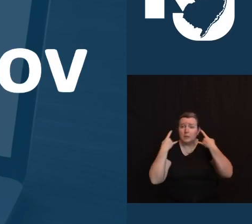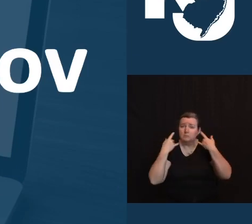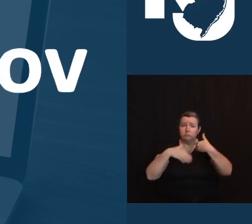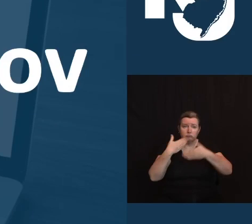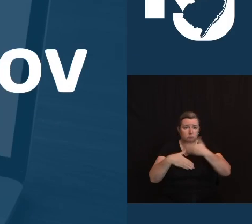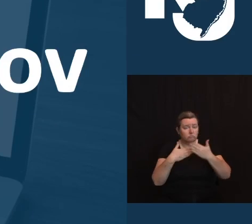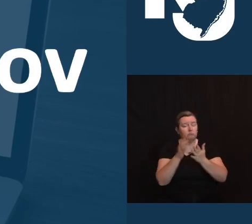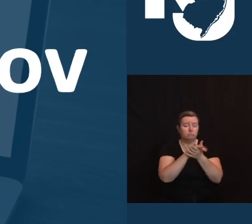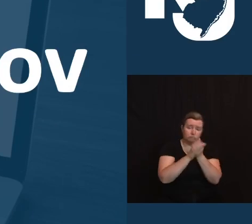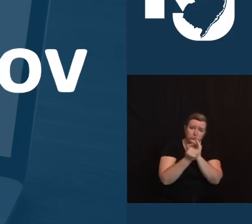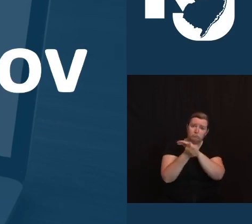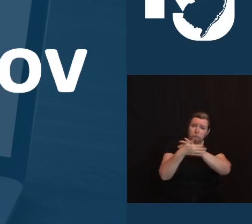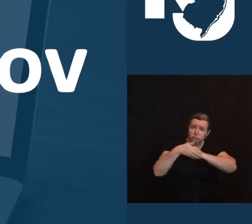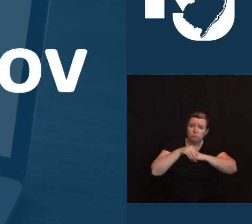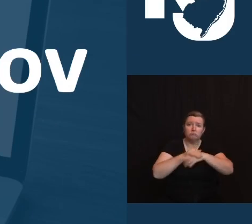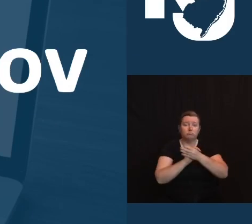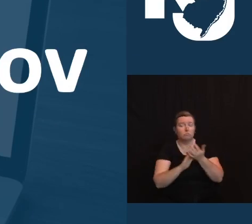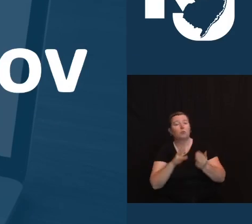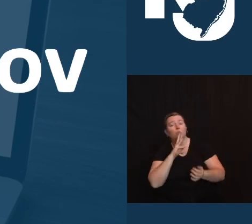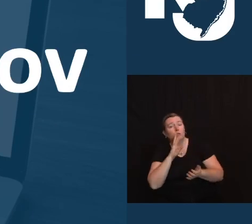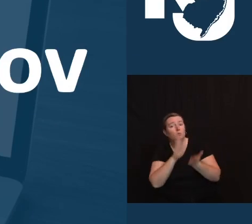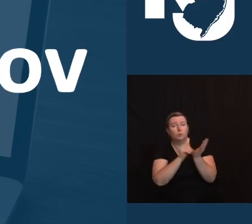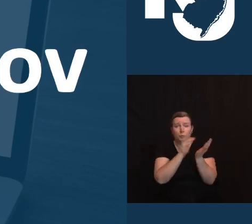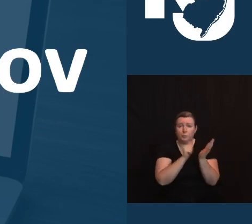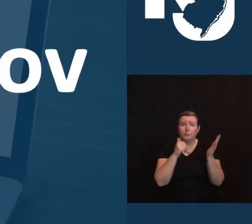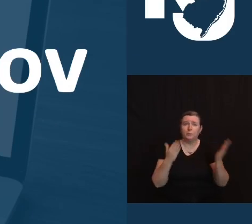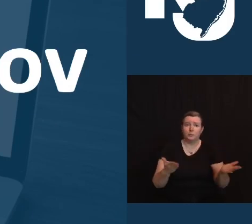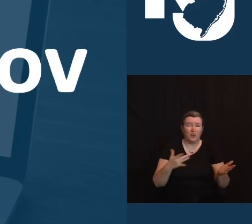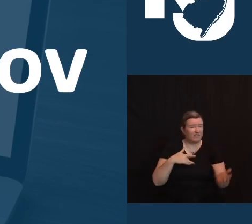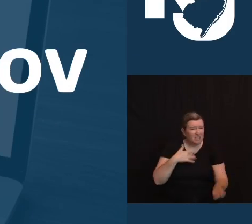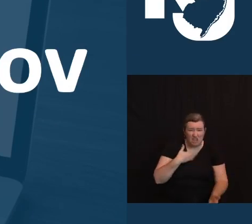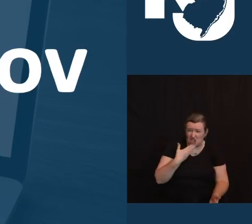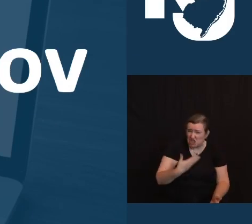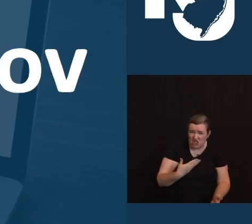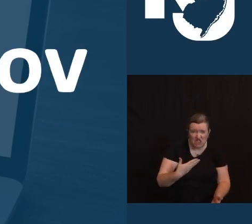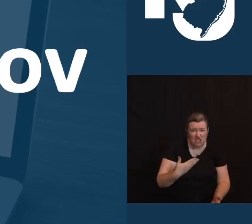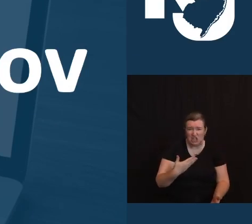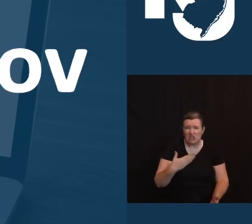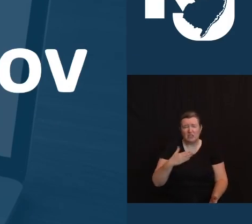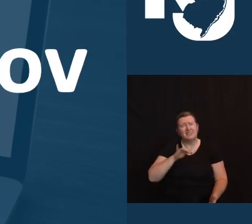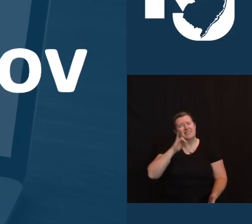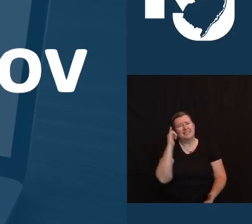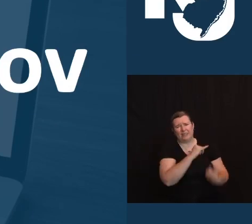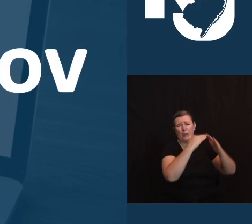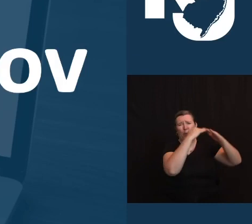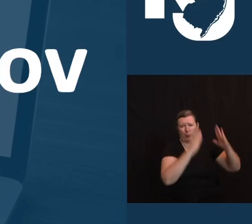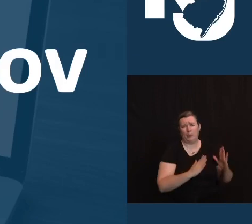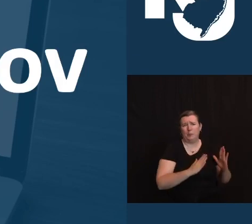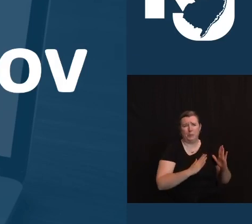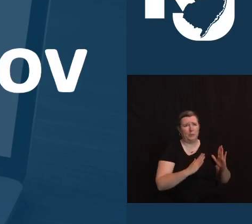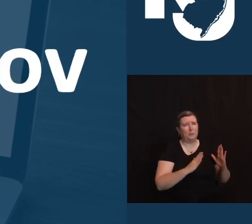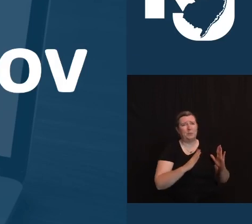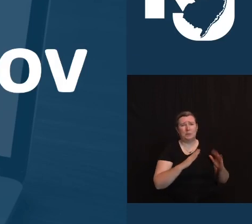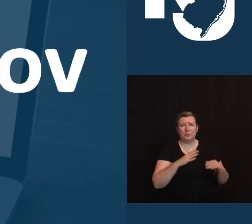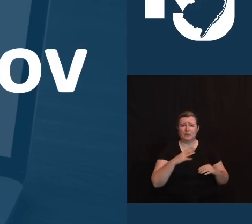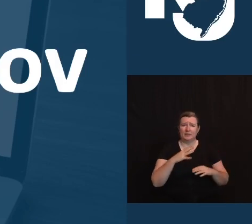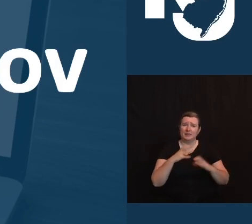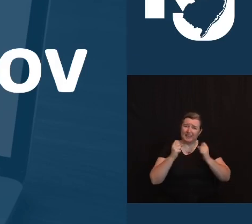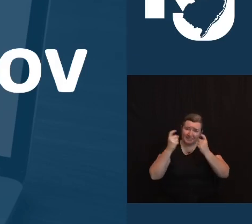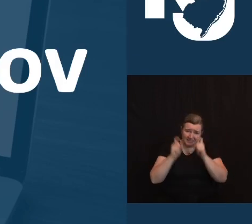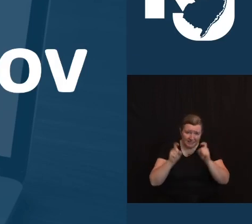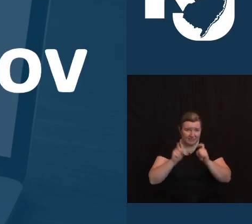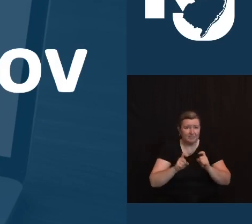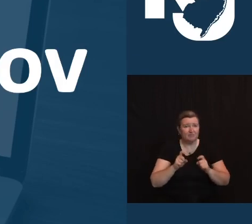water. Stay away from folks if you don't feel well. Go get tested. And remember, we are all in this